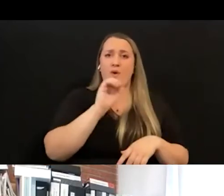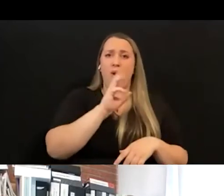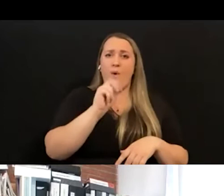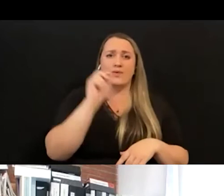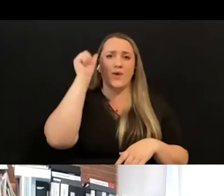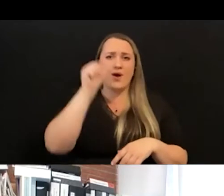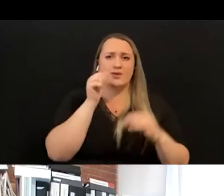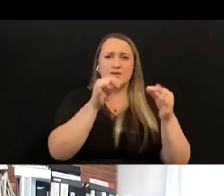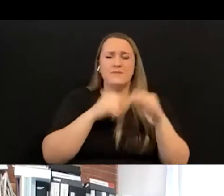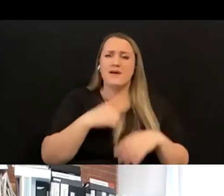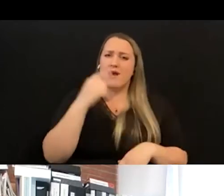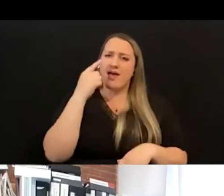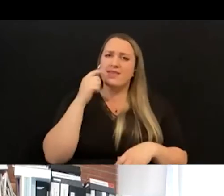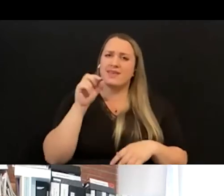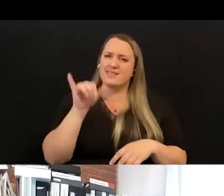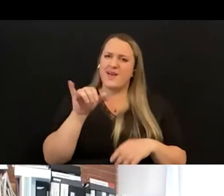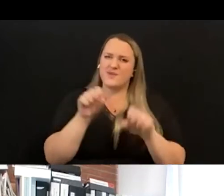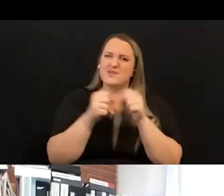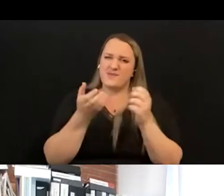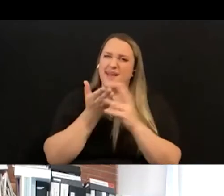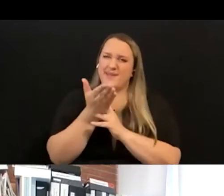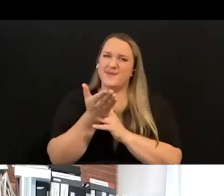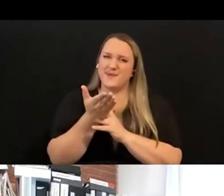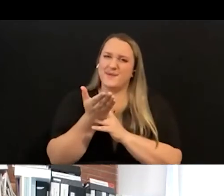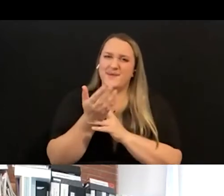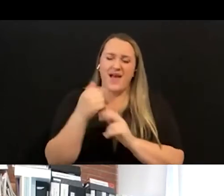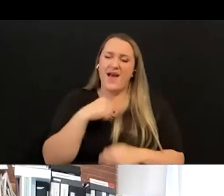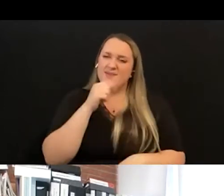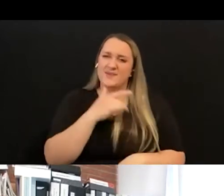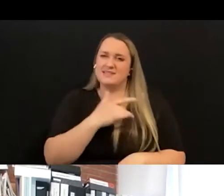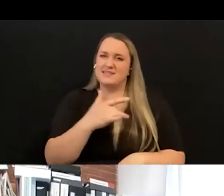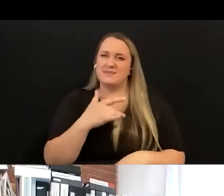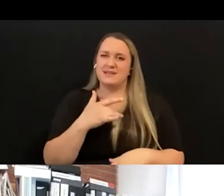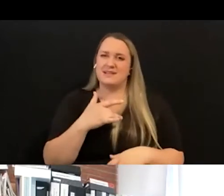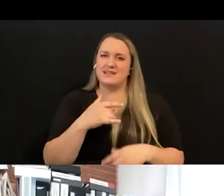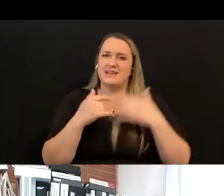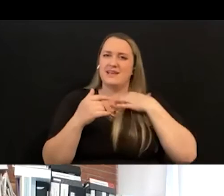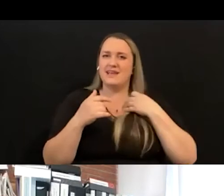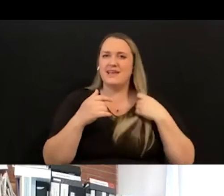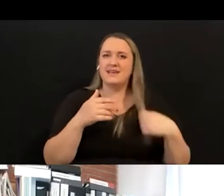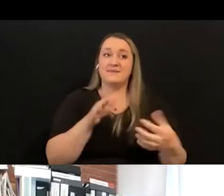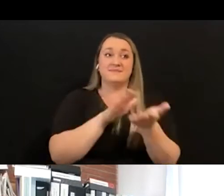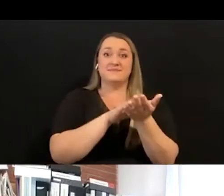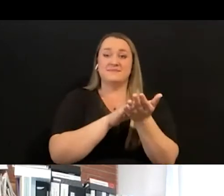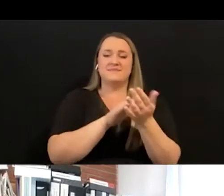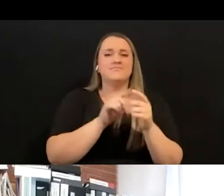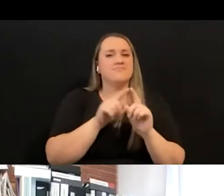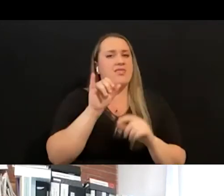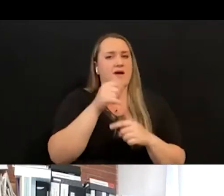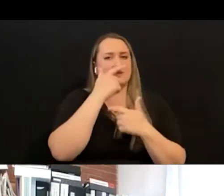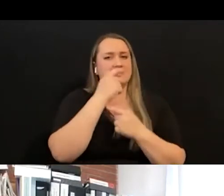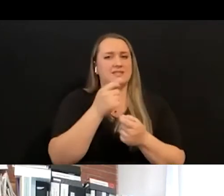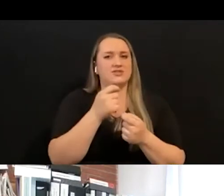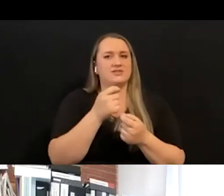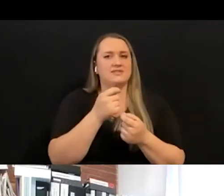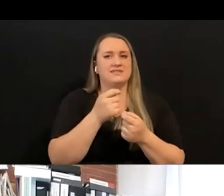which I think was a bit of a breakthrough. So I don't usually like to sort of crow about things, but I think it was a really interesting departure